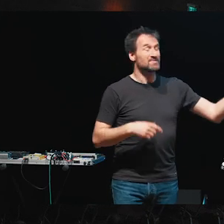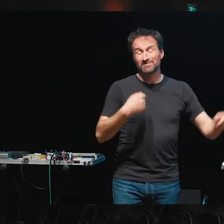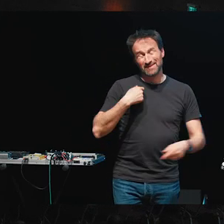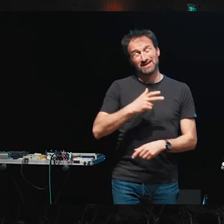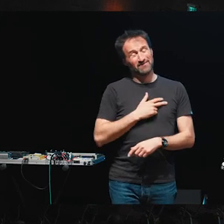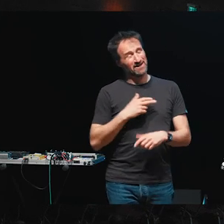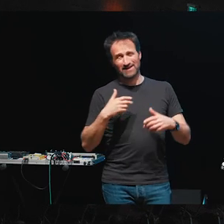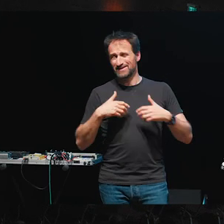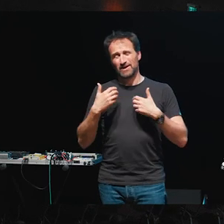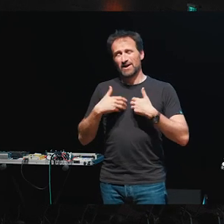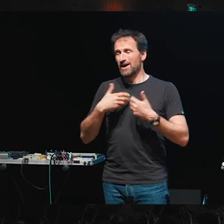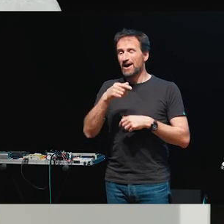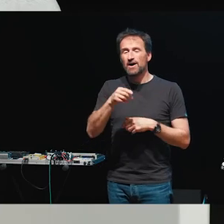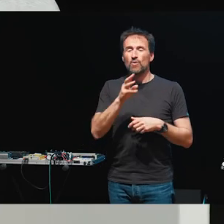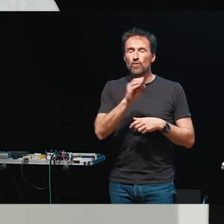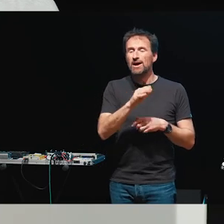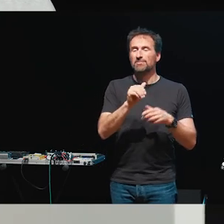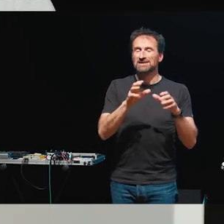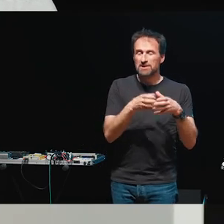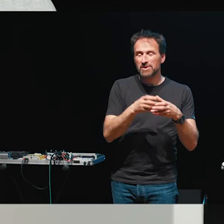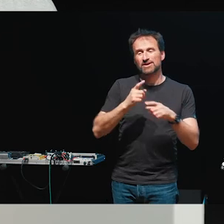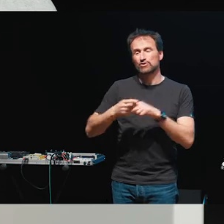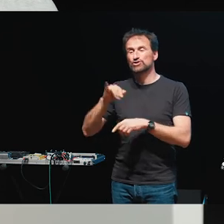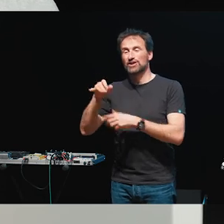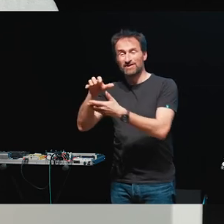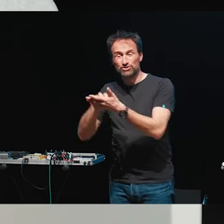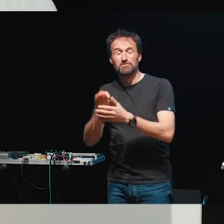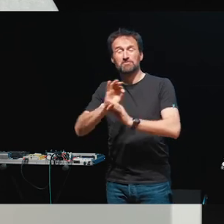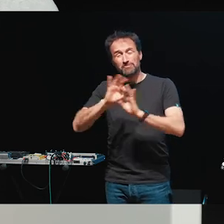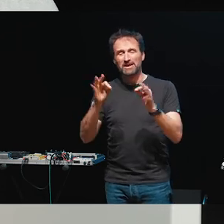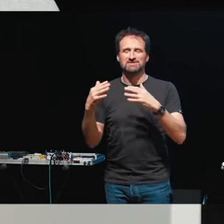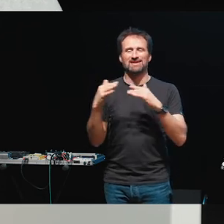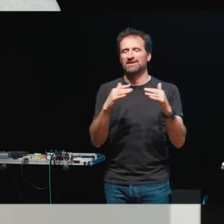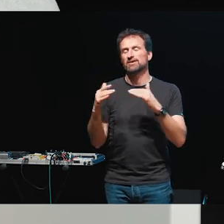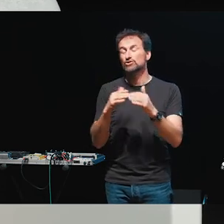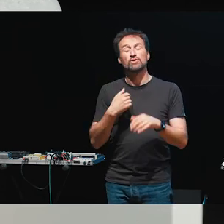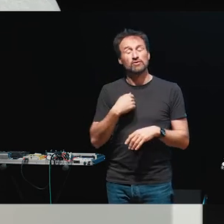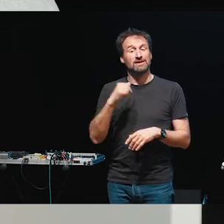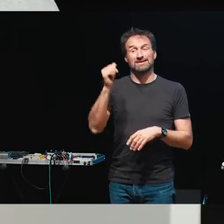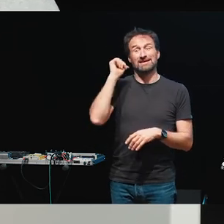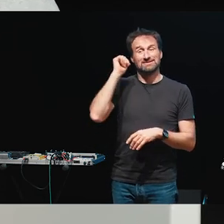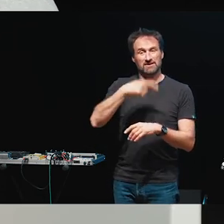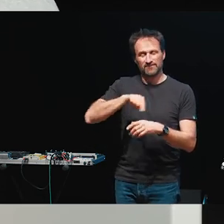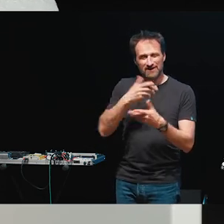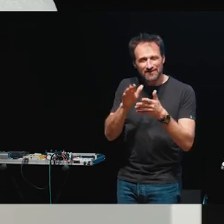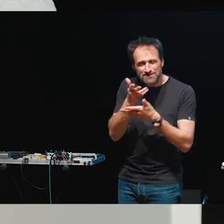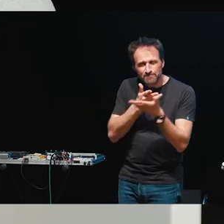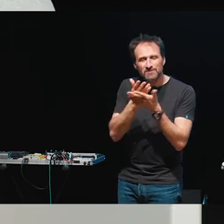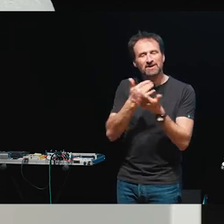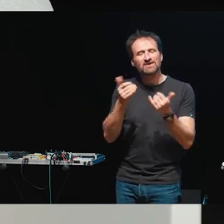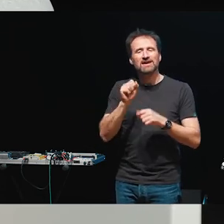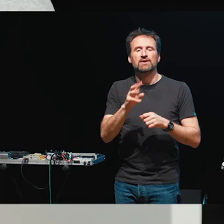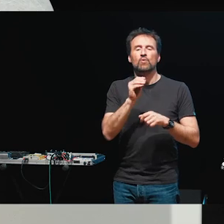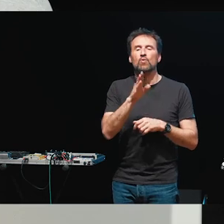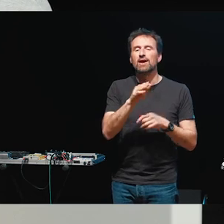WebAssembly and JavaScript interacting better. And one of the things we discussed yesterday was making it so that WebAssembly modules can be imported directly